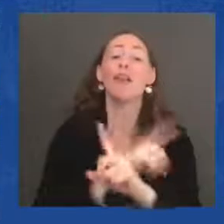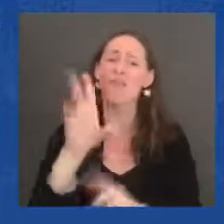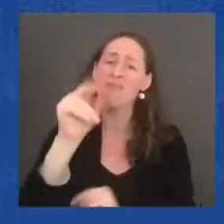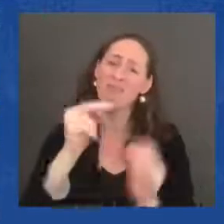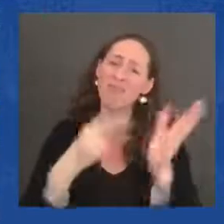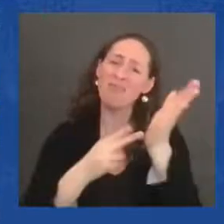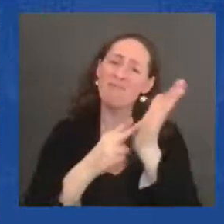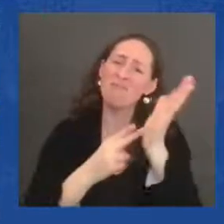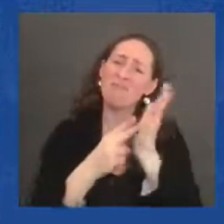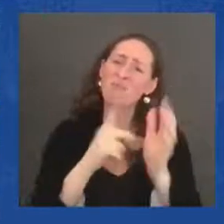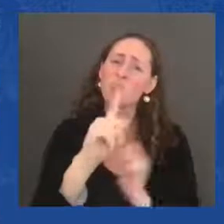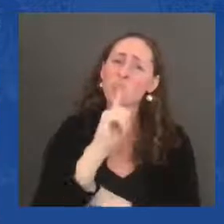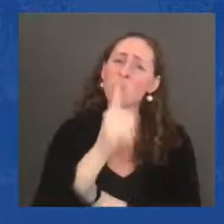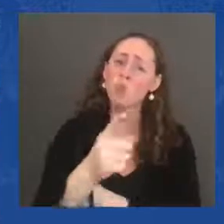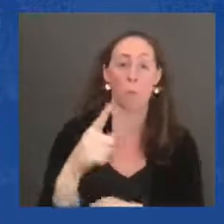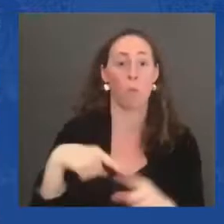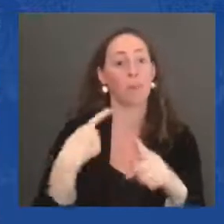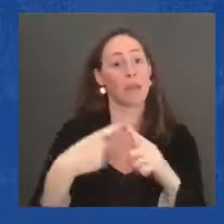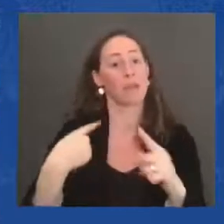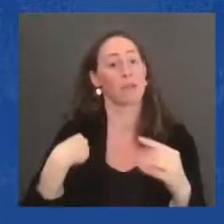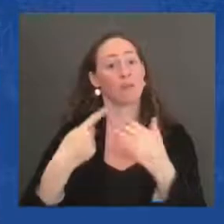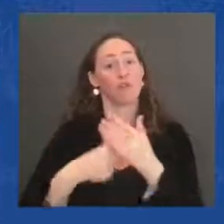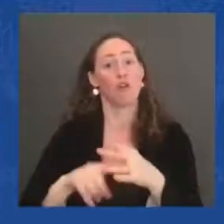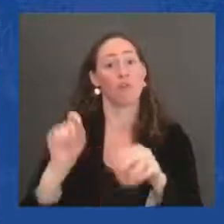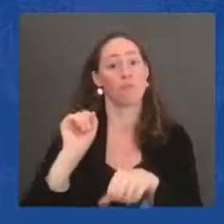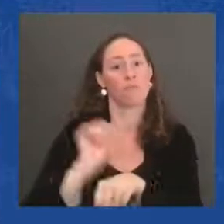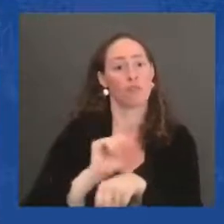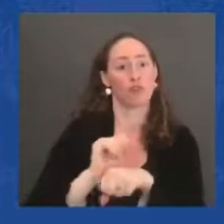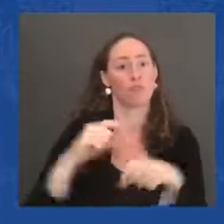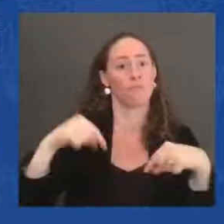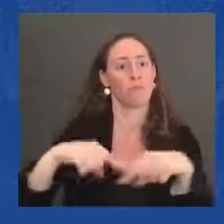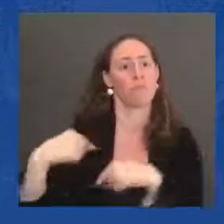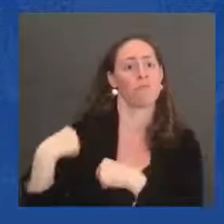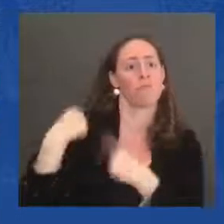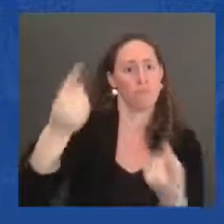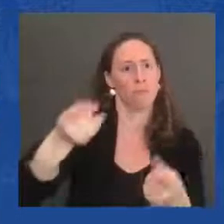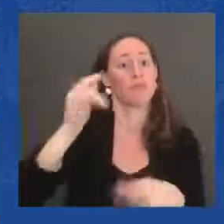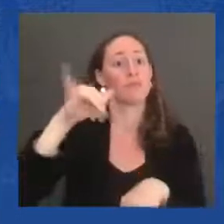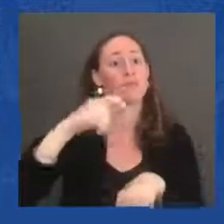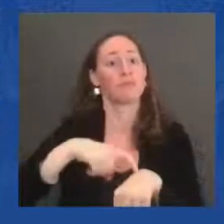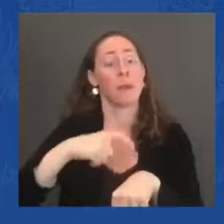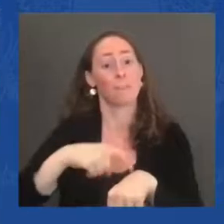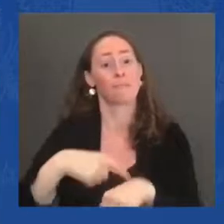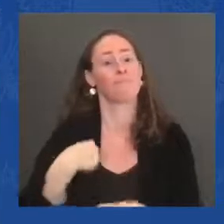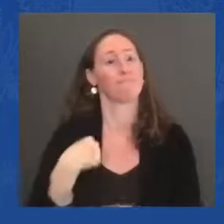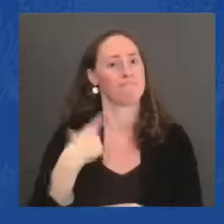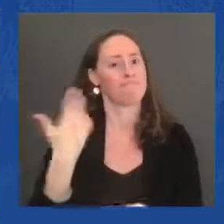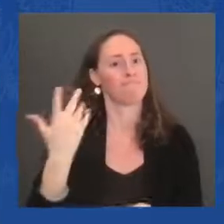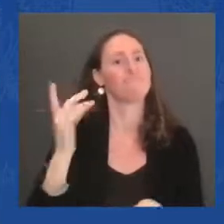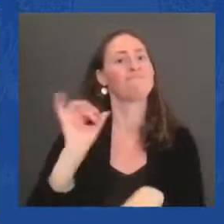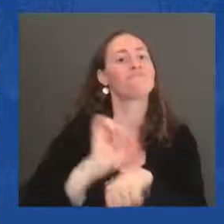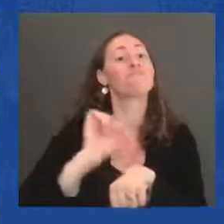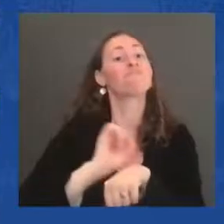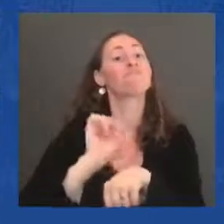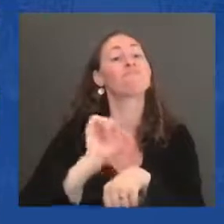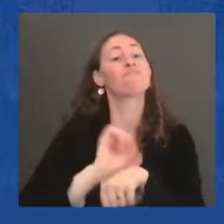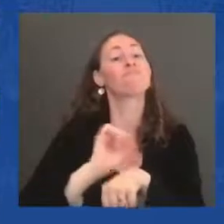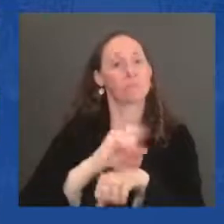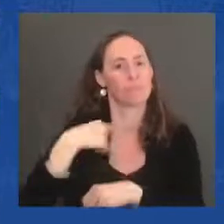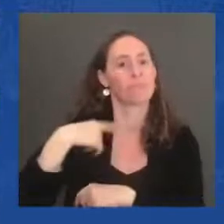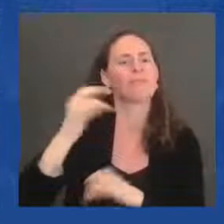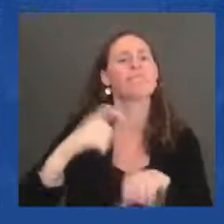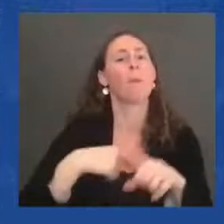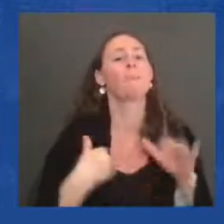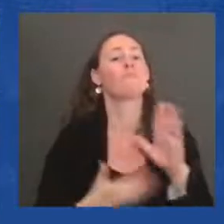Senate, and we've never left one another. And I see the hot shots out there. I don't want to do